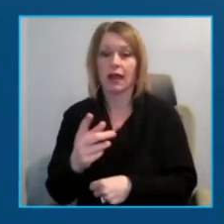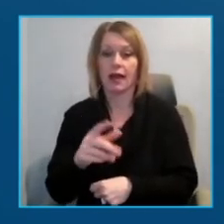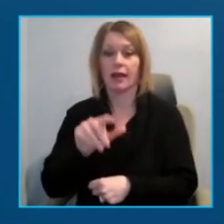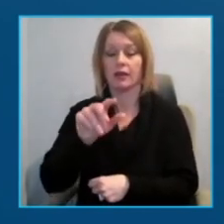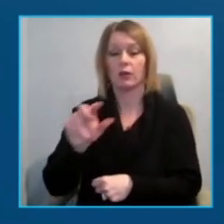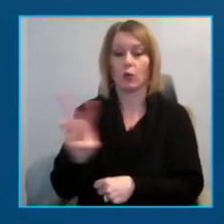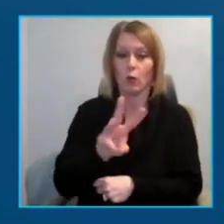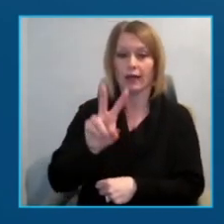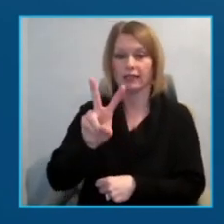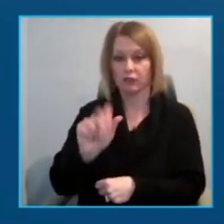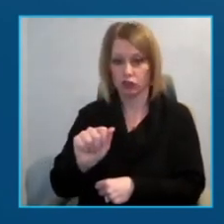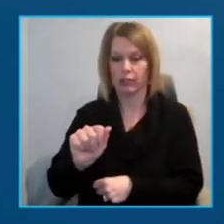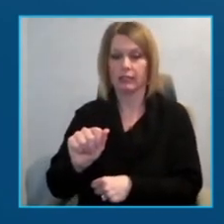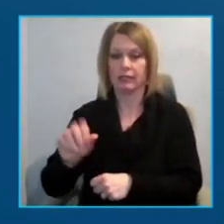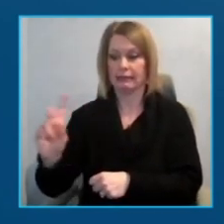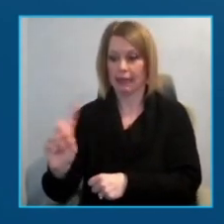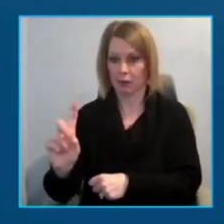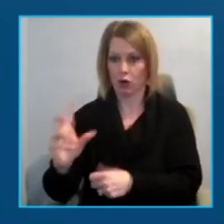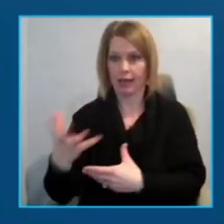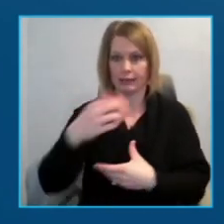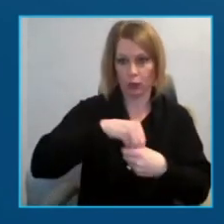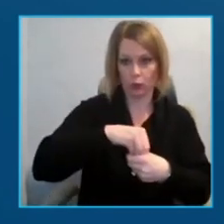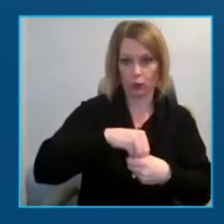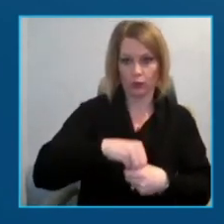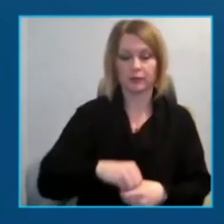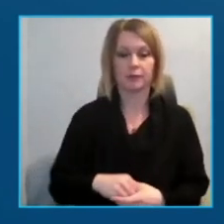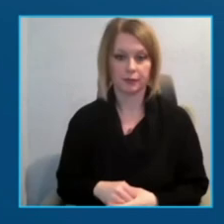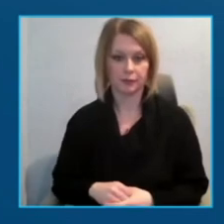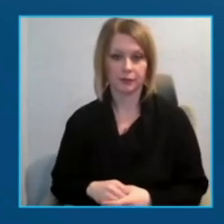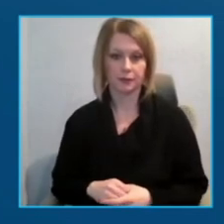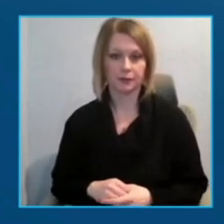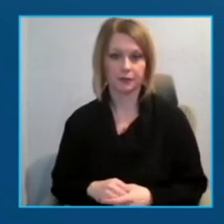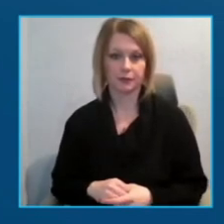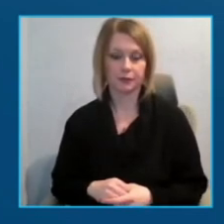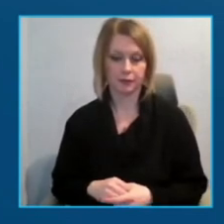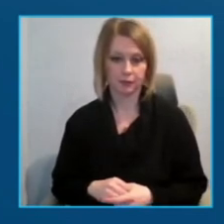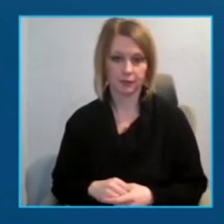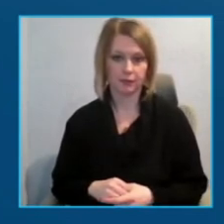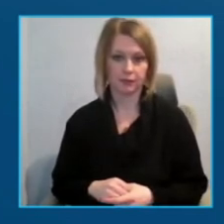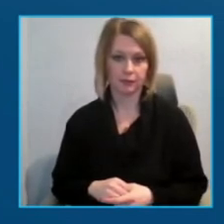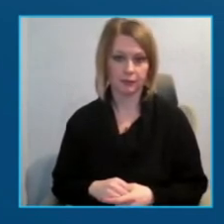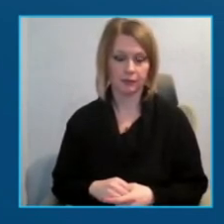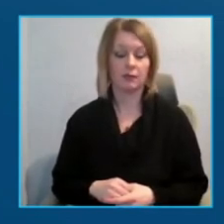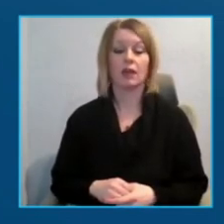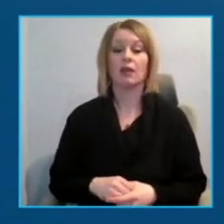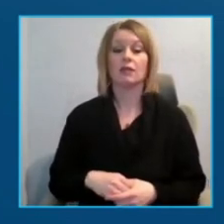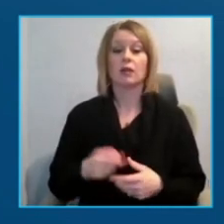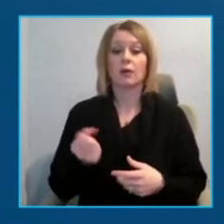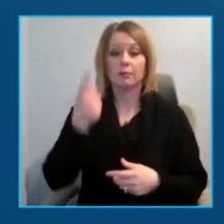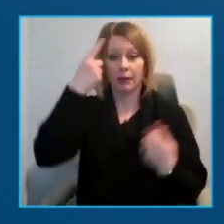all party affairs. The agreement focused on the following key areas: